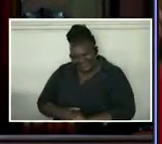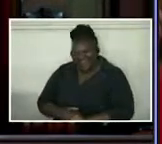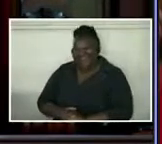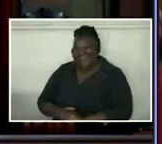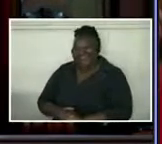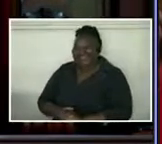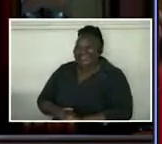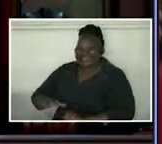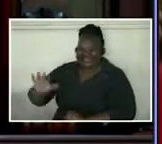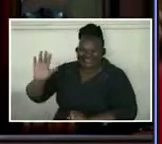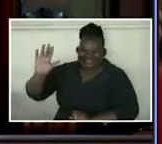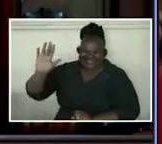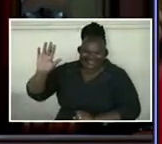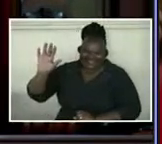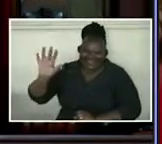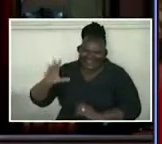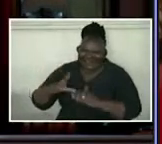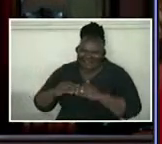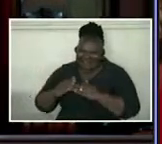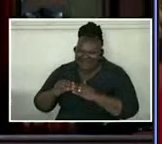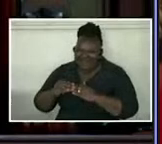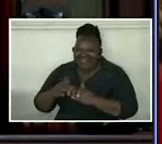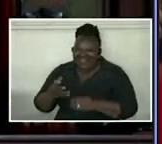oh the members um